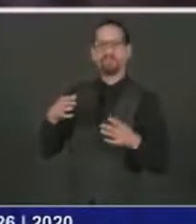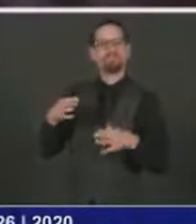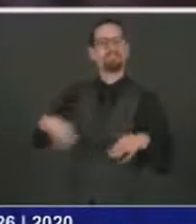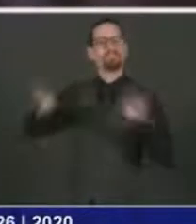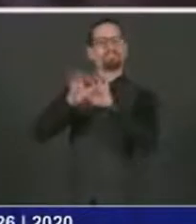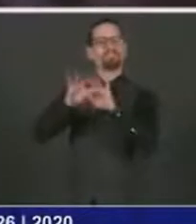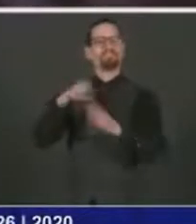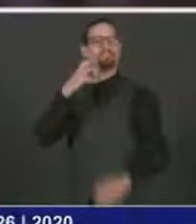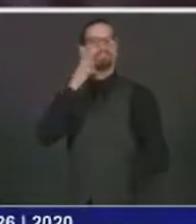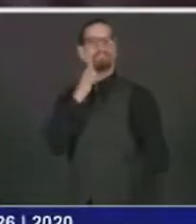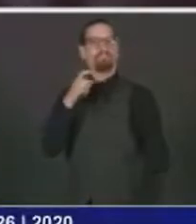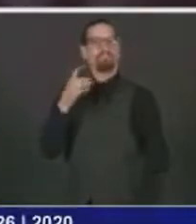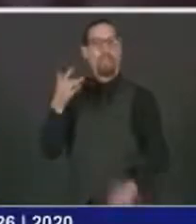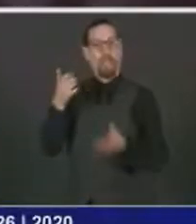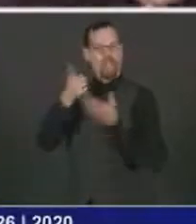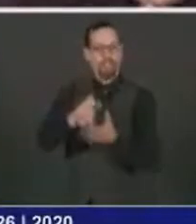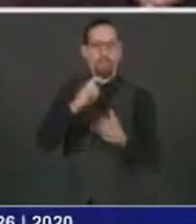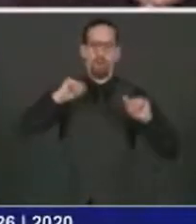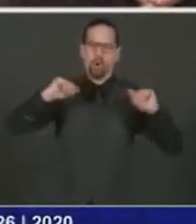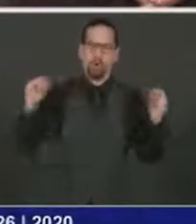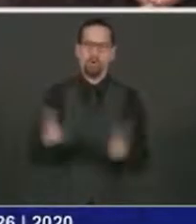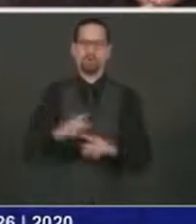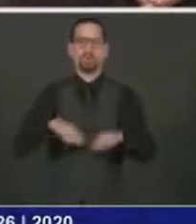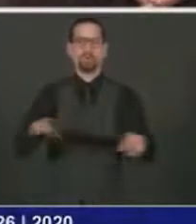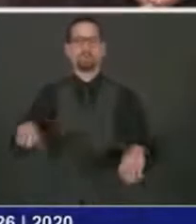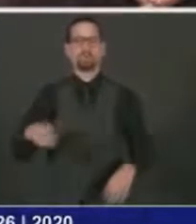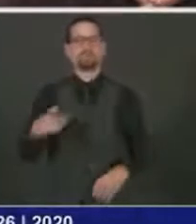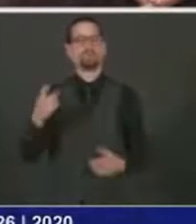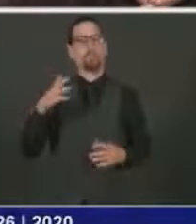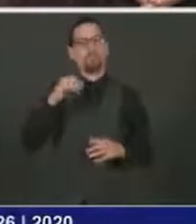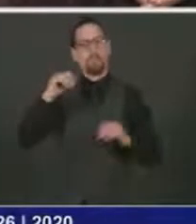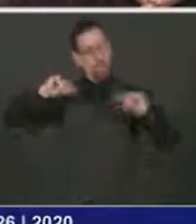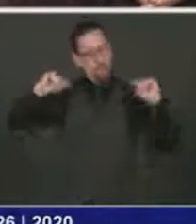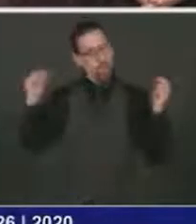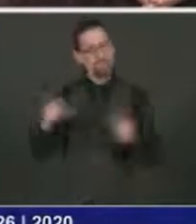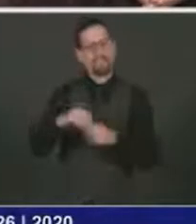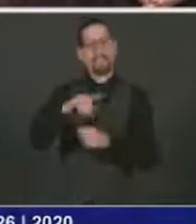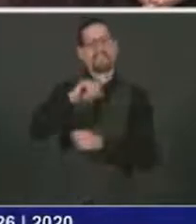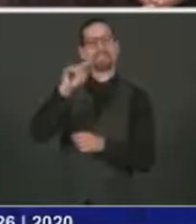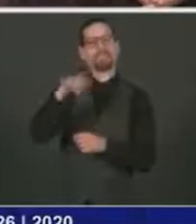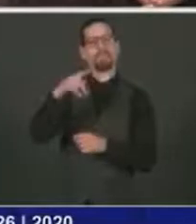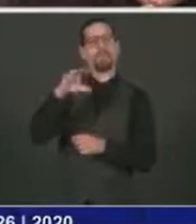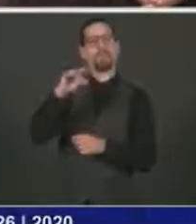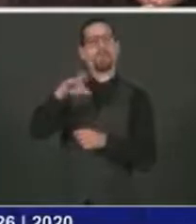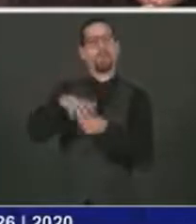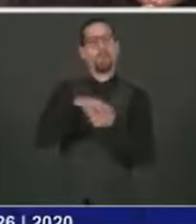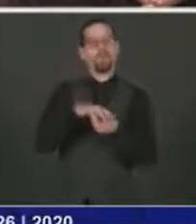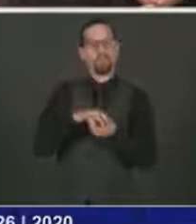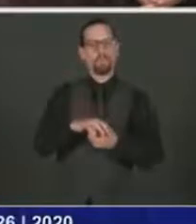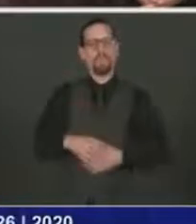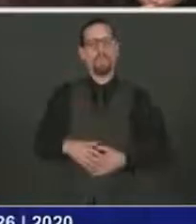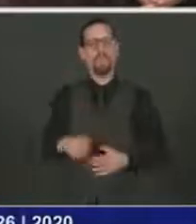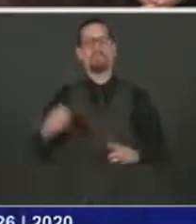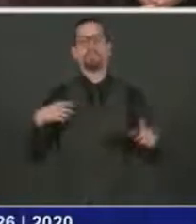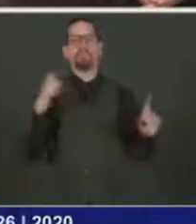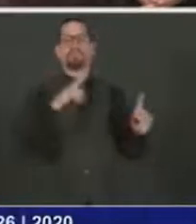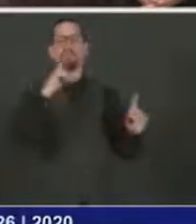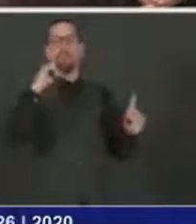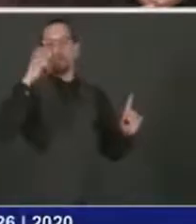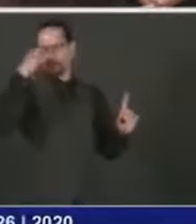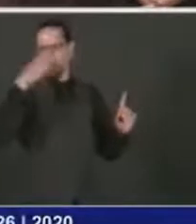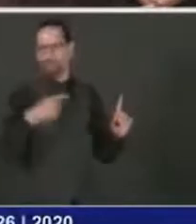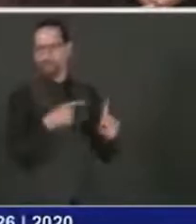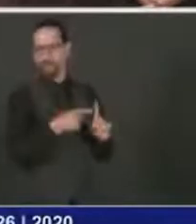all children from every zip code receive the vaccines they need. Governor, what is your reaction to, I know this came up in Narragansett a while ago, but the Burrville